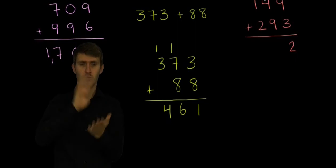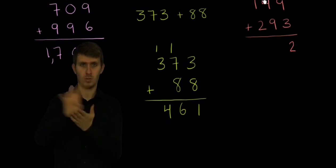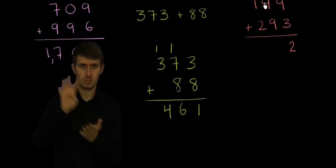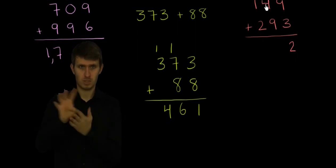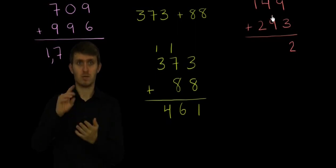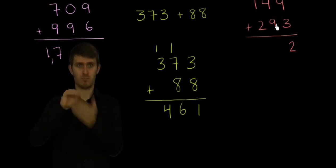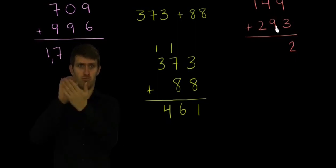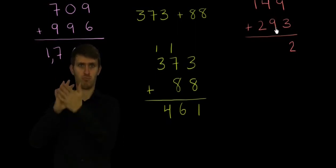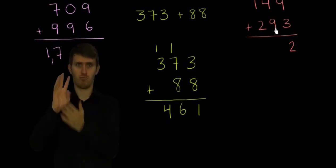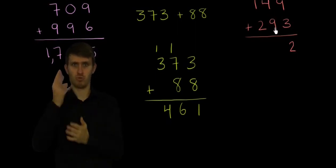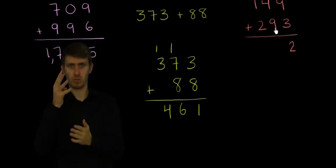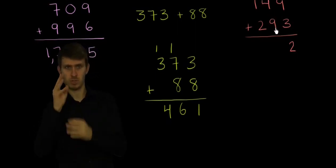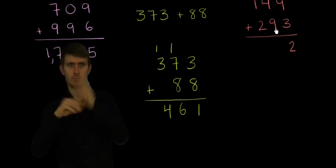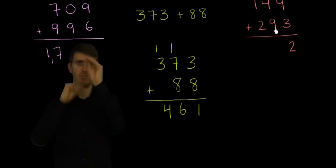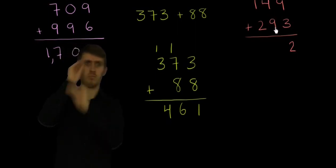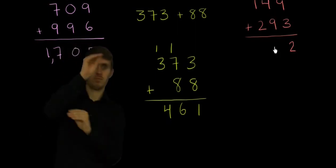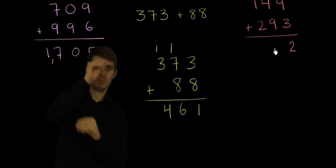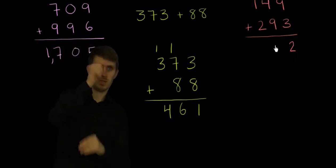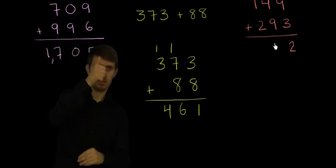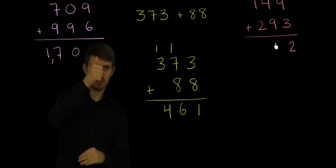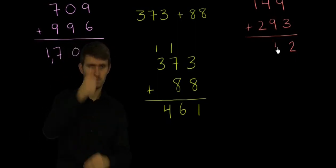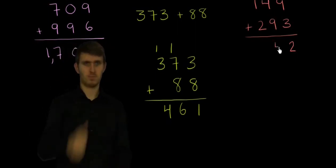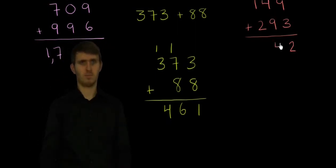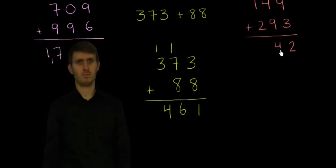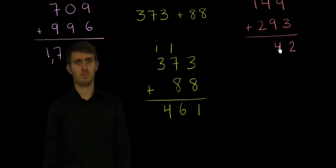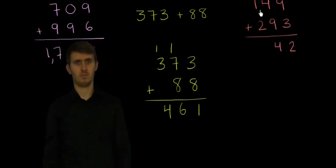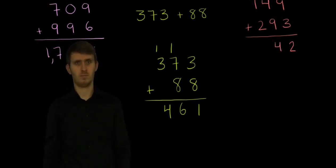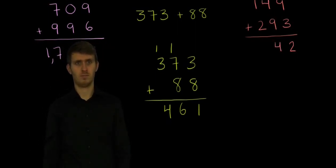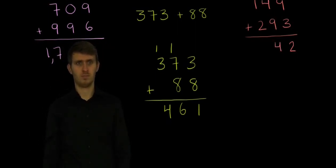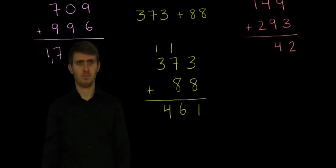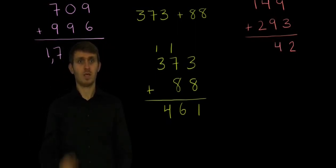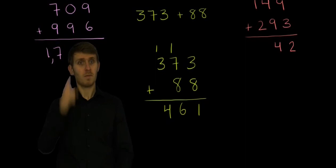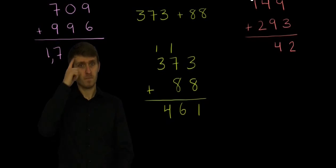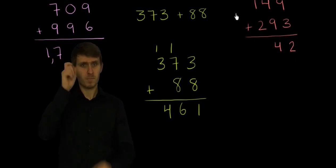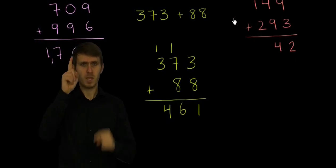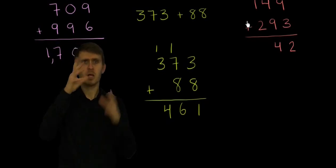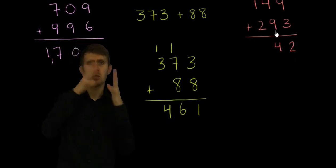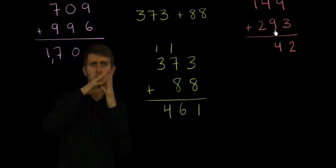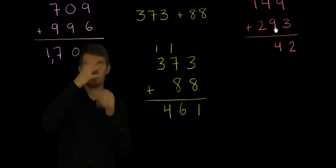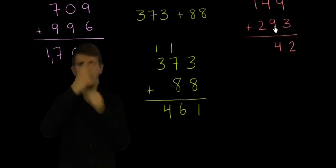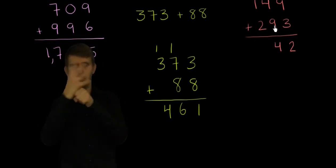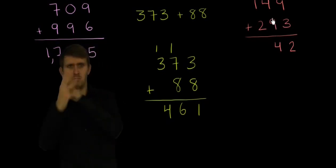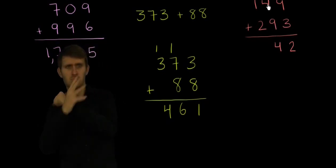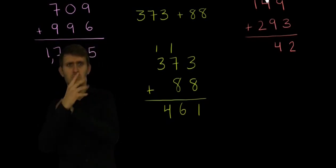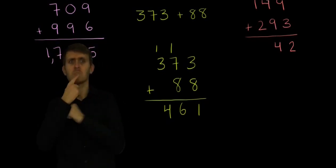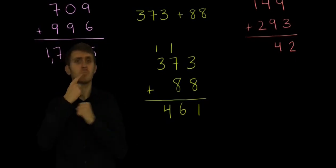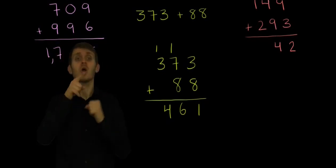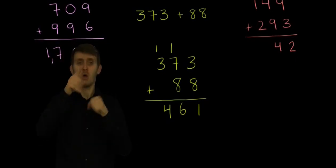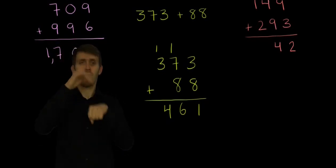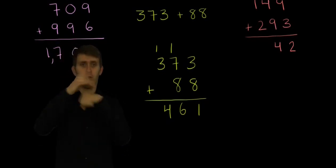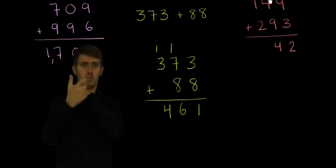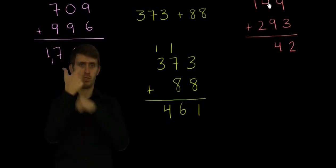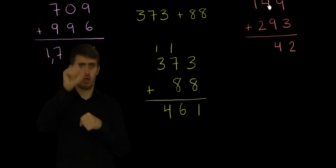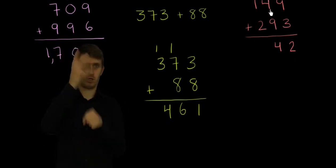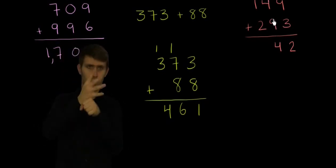place, 1 plus 4 plus 9 is 14. So we write the 4, carry the 1. But remind ourselves, this is